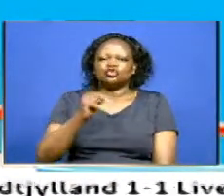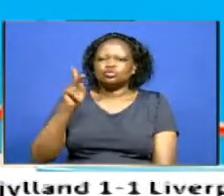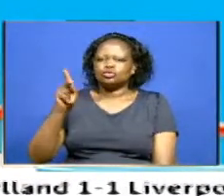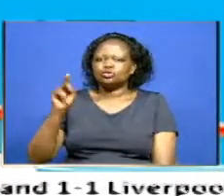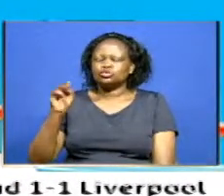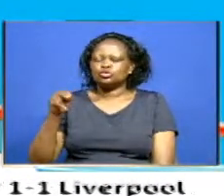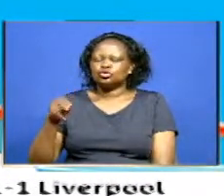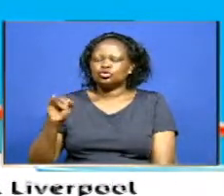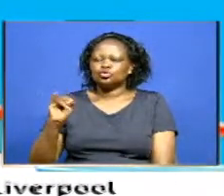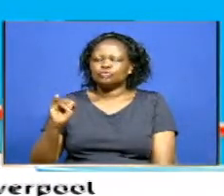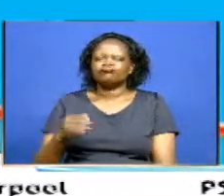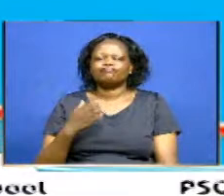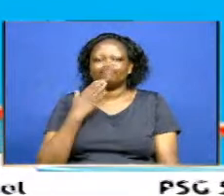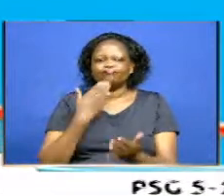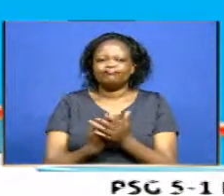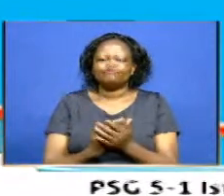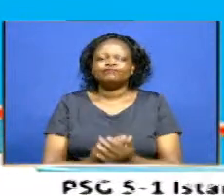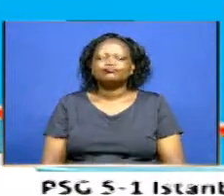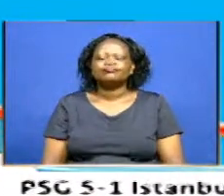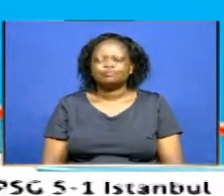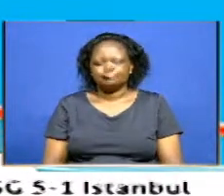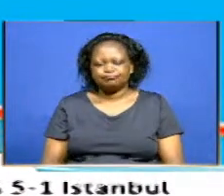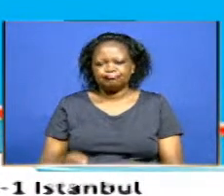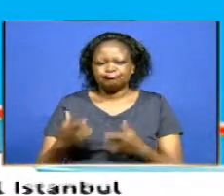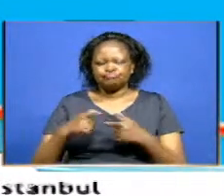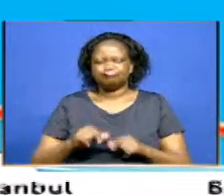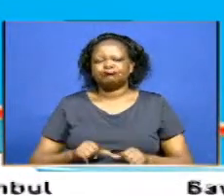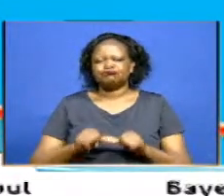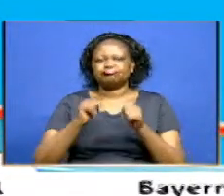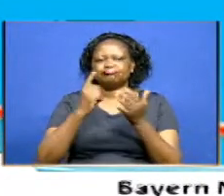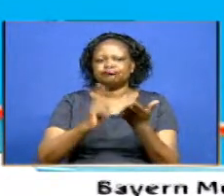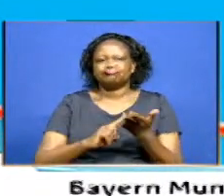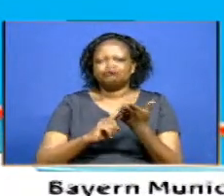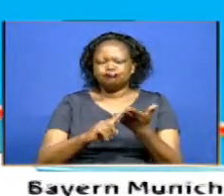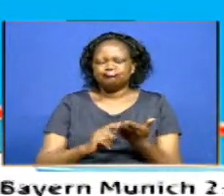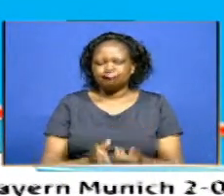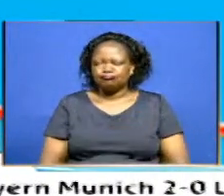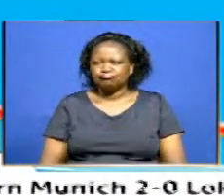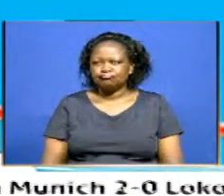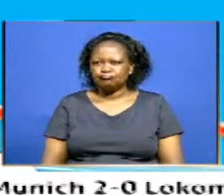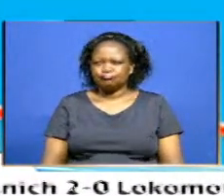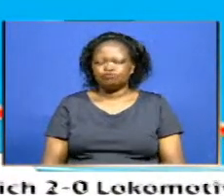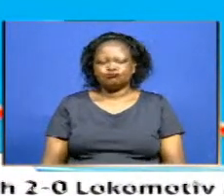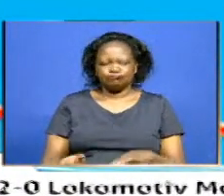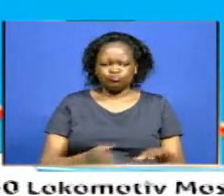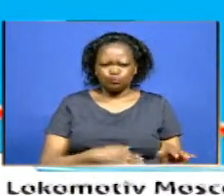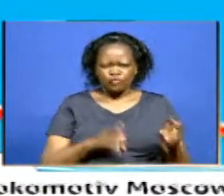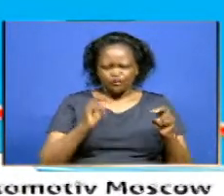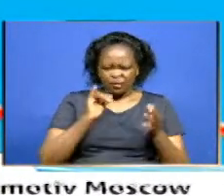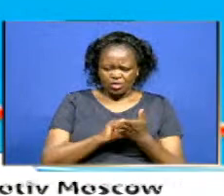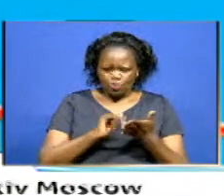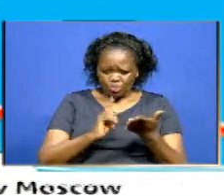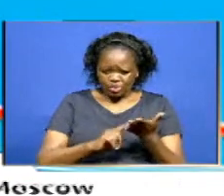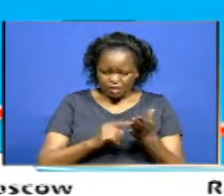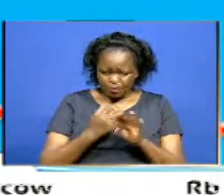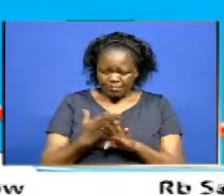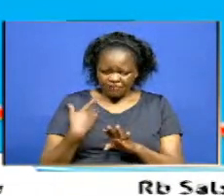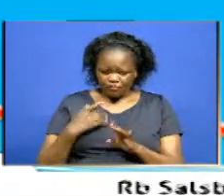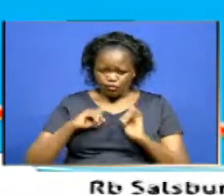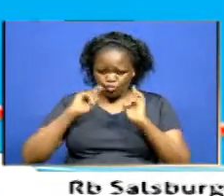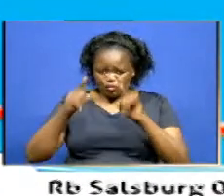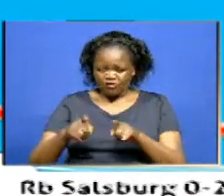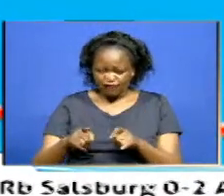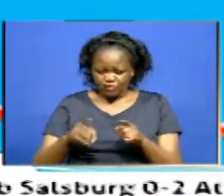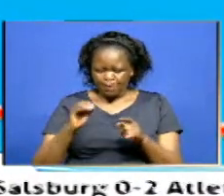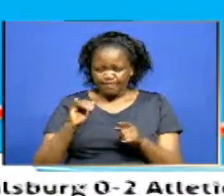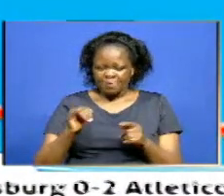John. Let's keep on with our discussion. Let's continue. And one of the issues that we were discussing here before we went for the BBI